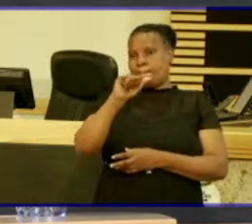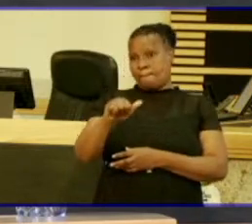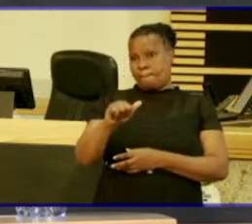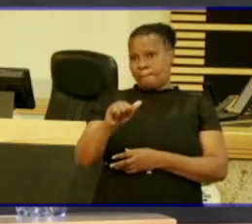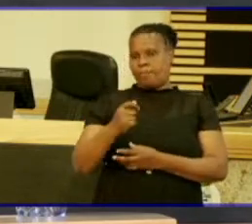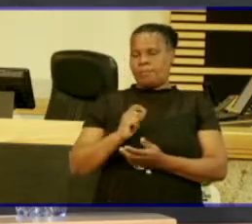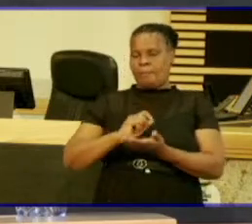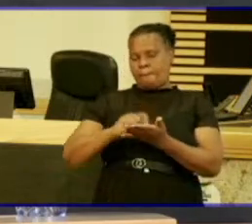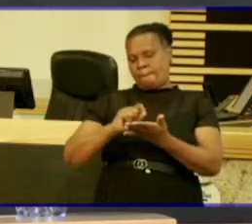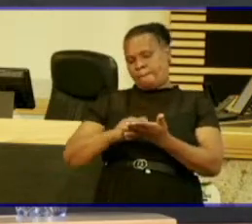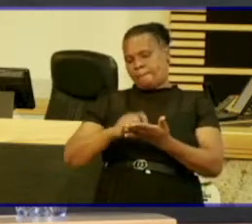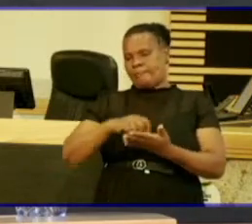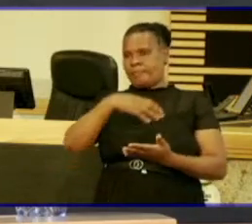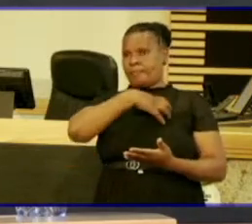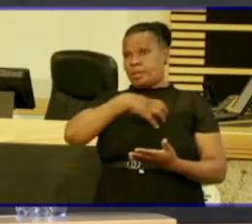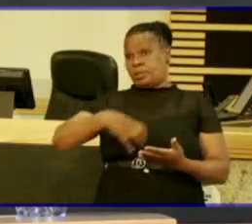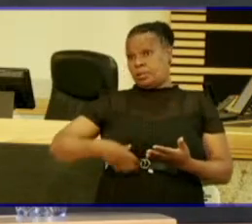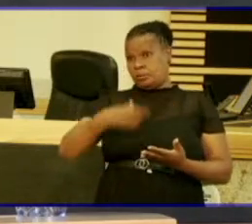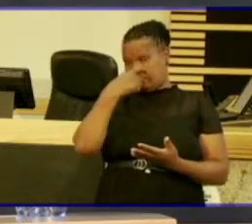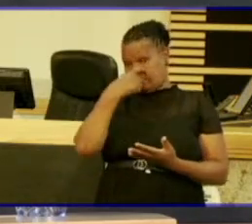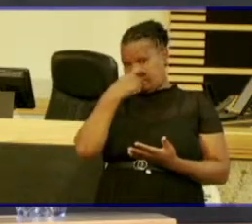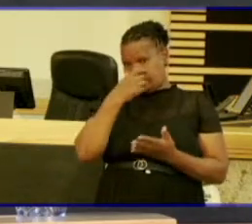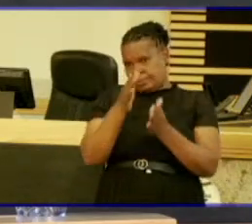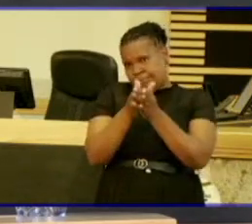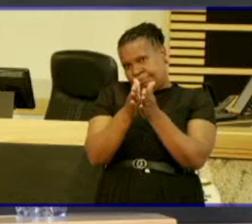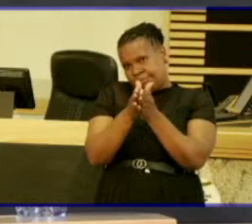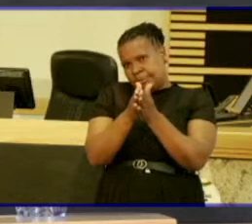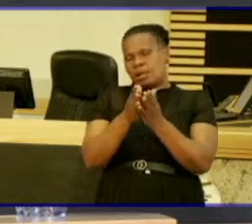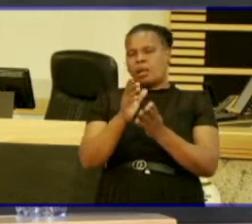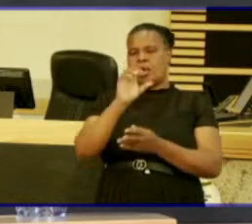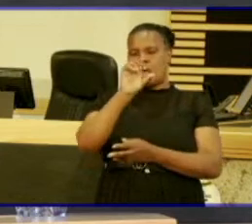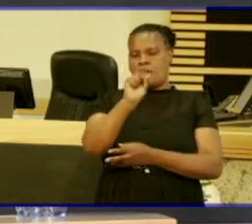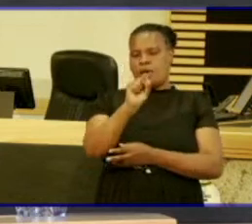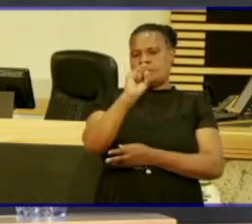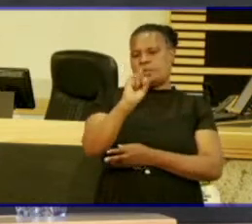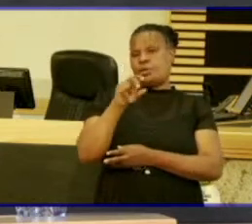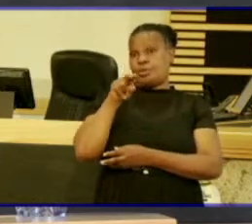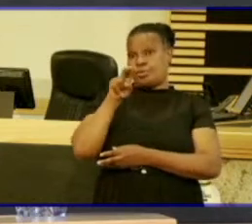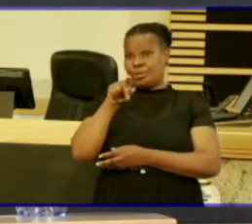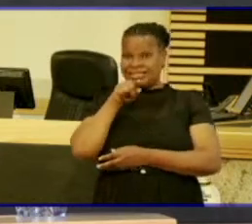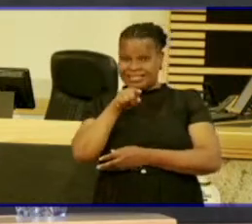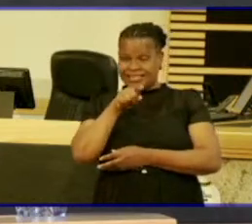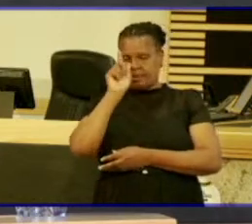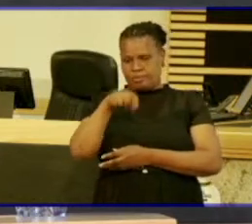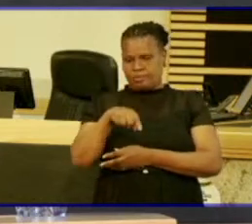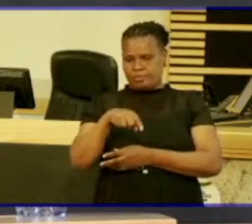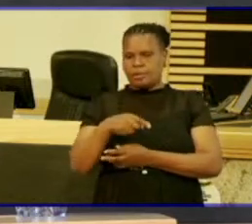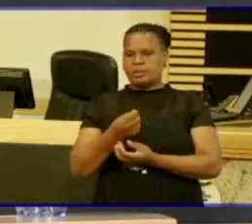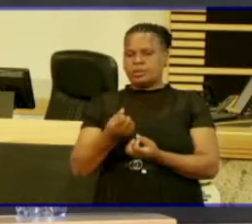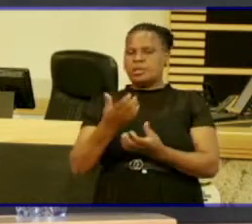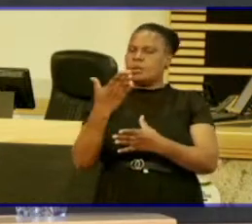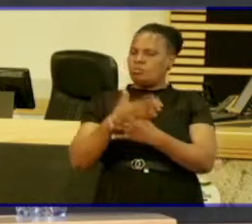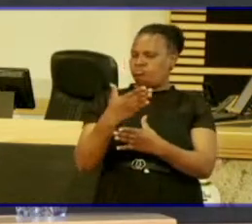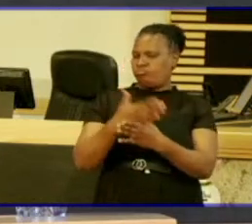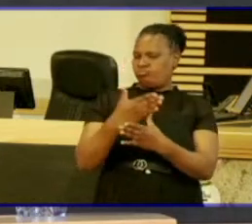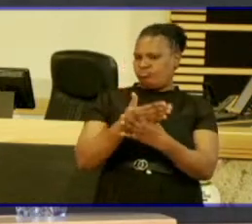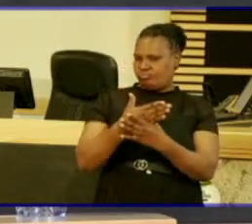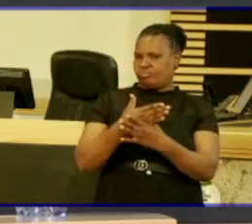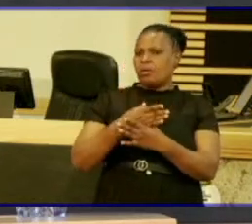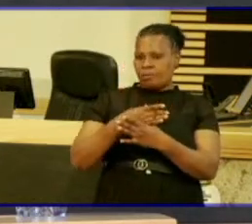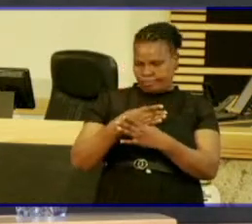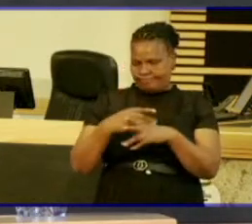sabhalela uPresident ngokwethu sasicela President usizisele iSIU. Ifikile ke iSIU iyasebenza seyisinika ireport